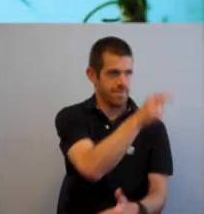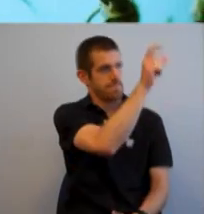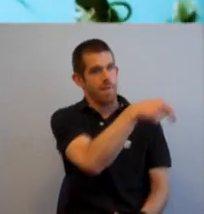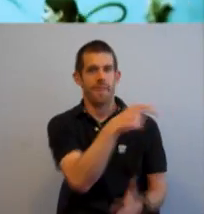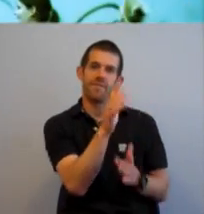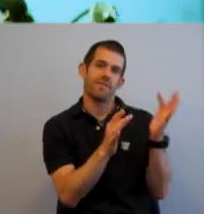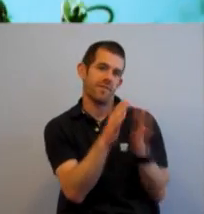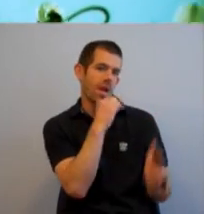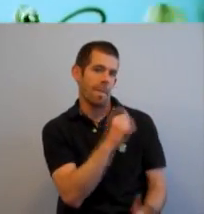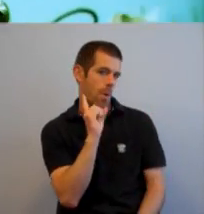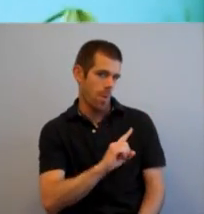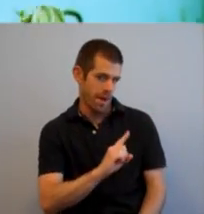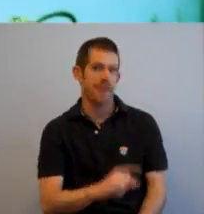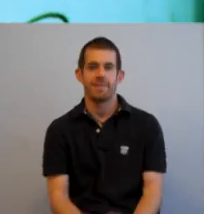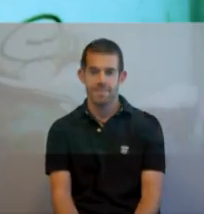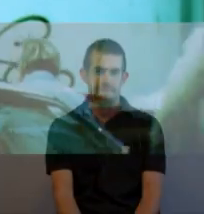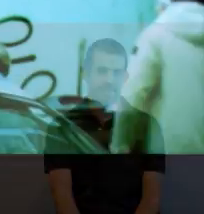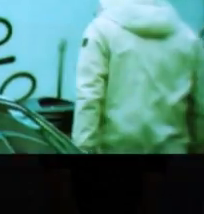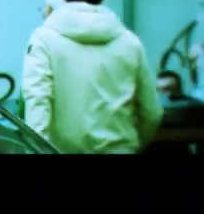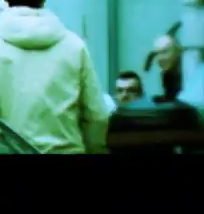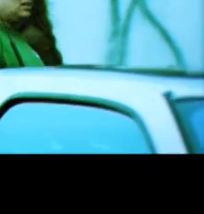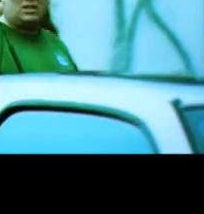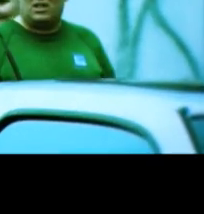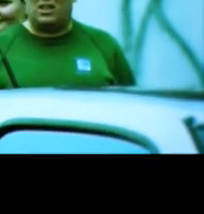until you're told it's safe to by the fire service.